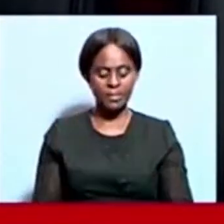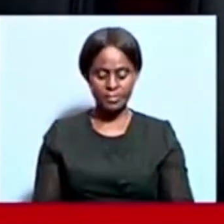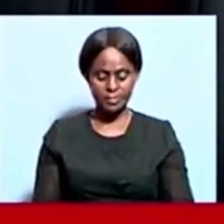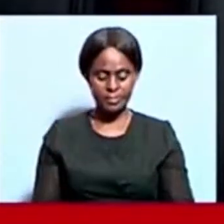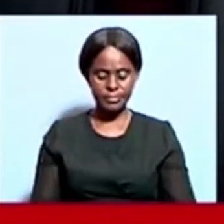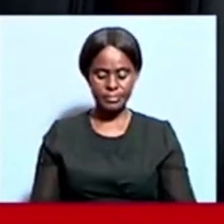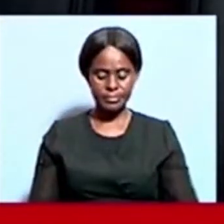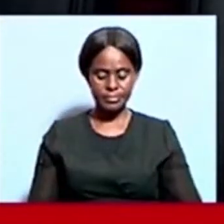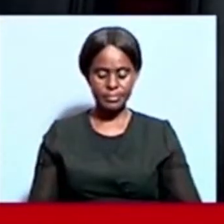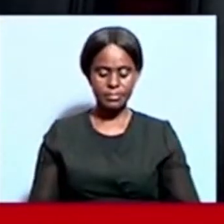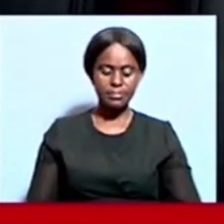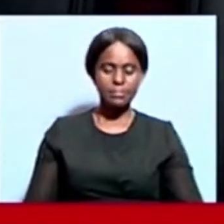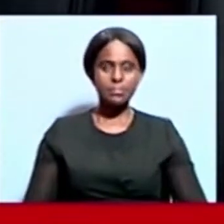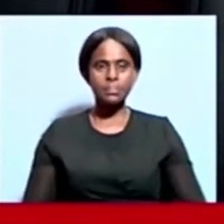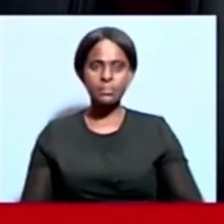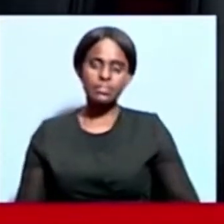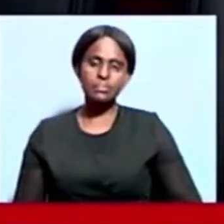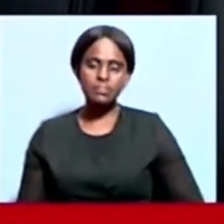mentioned the 25%.